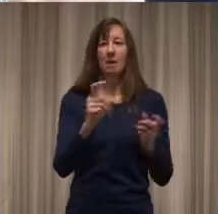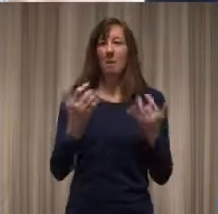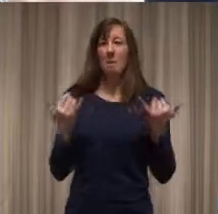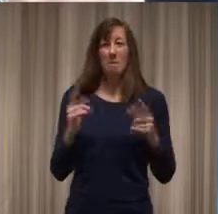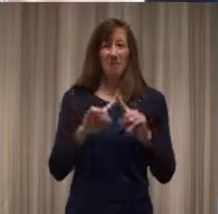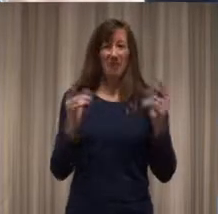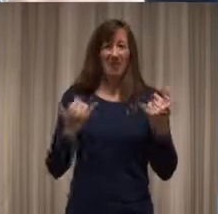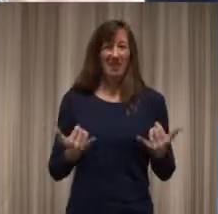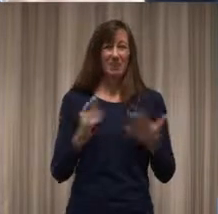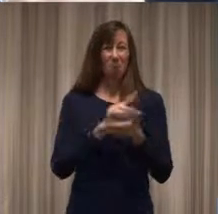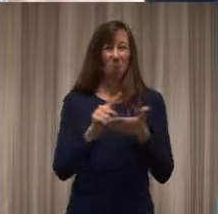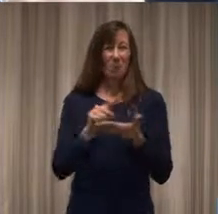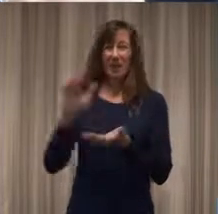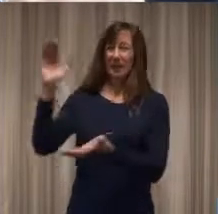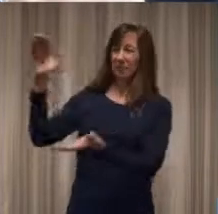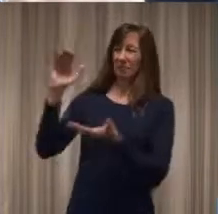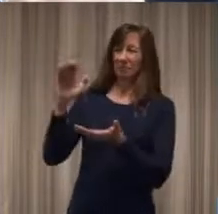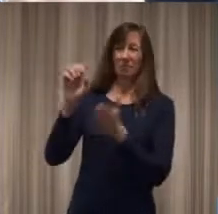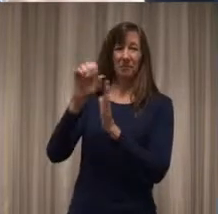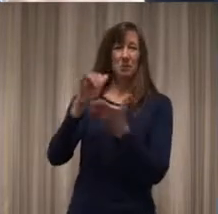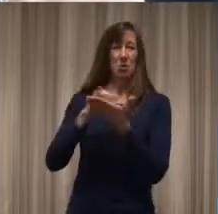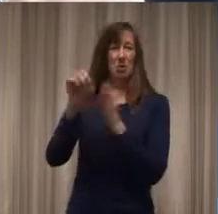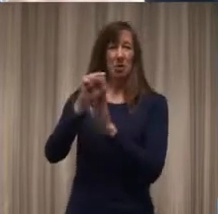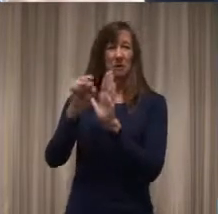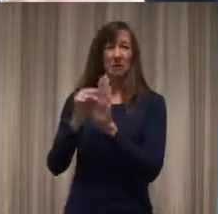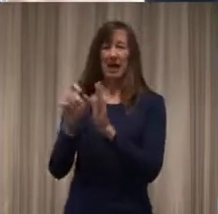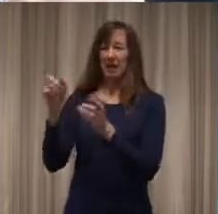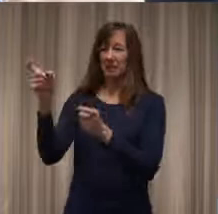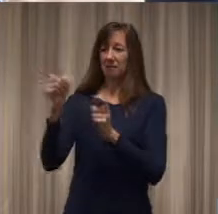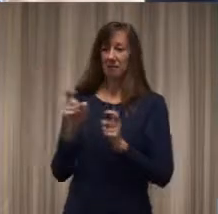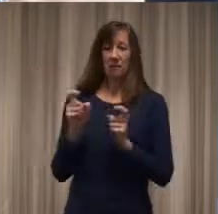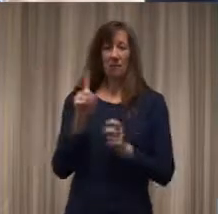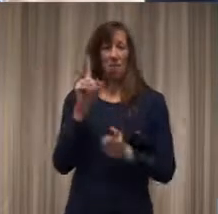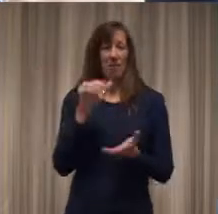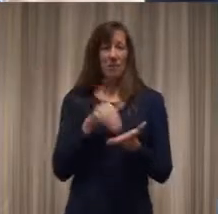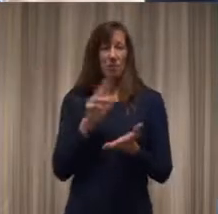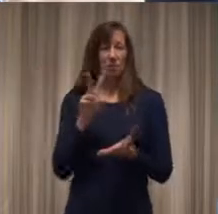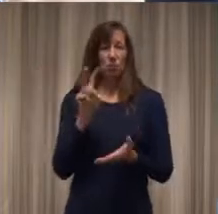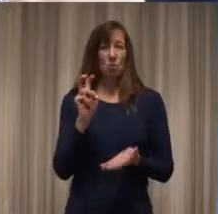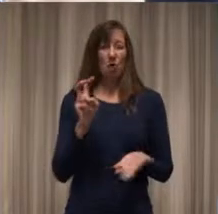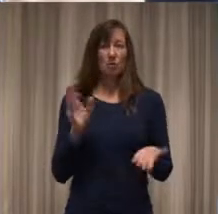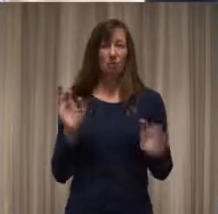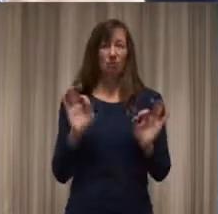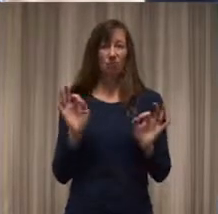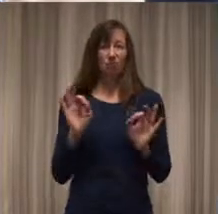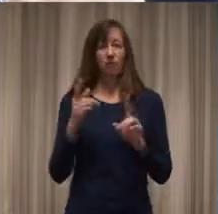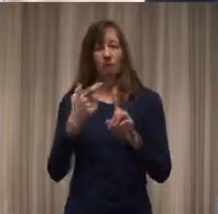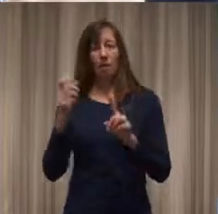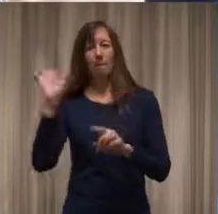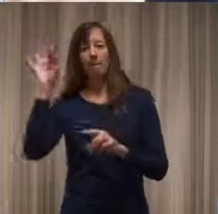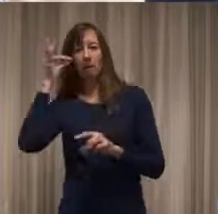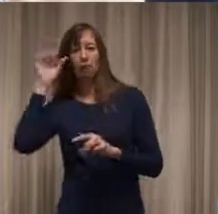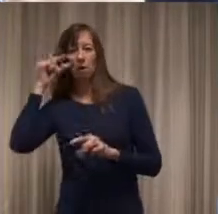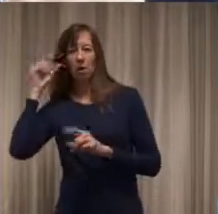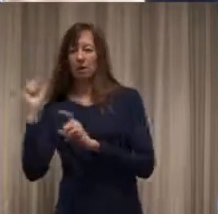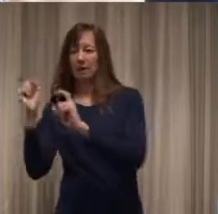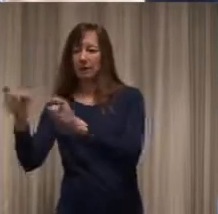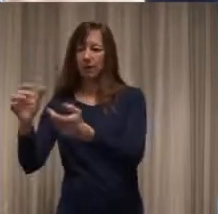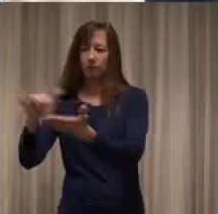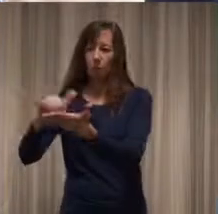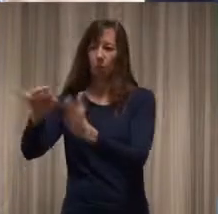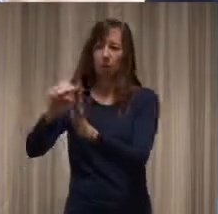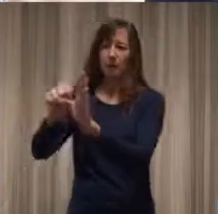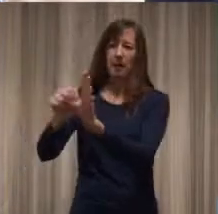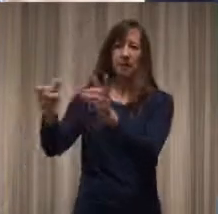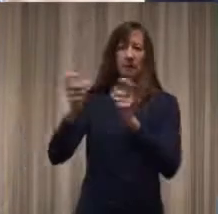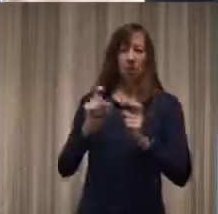week from the state, who got it from the federal government, if we don't receive more vaccine doses, we will have to halt our